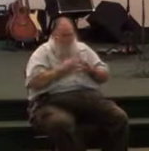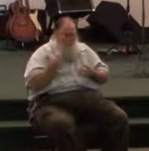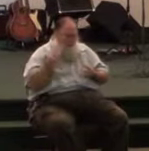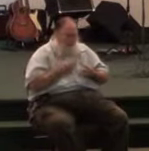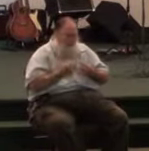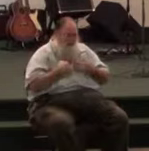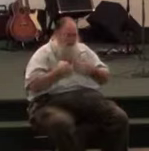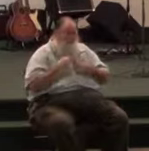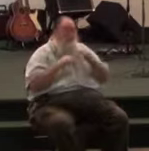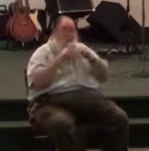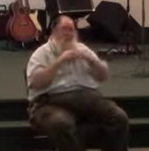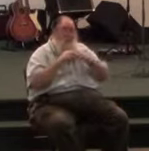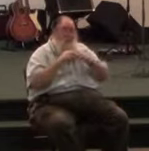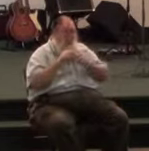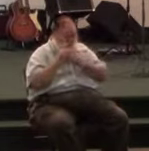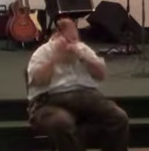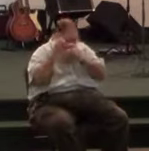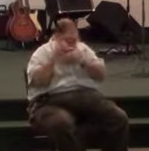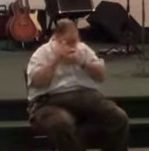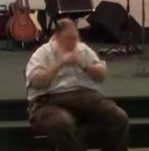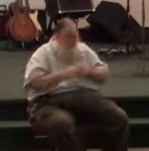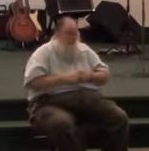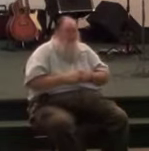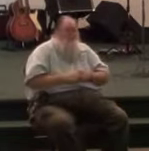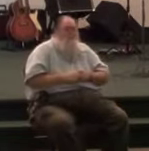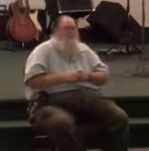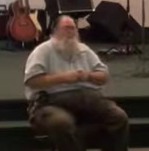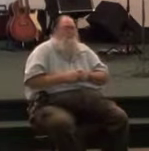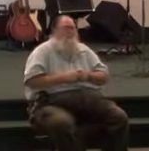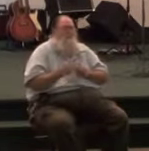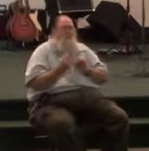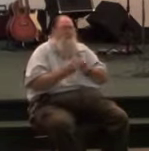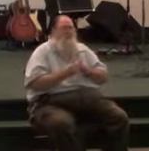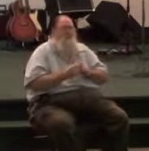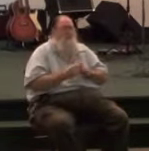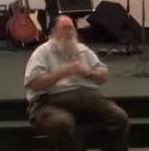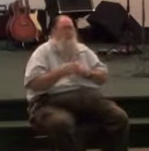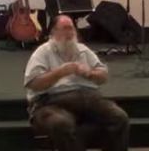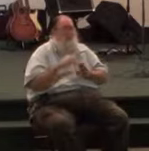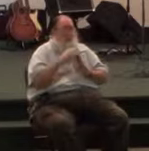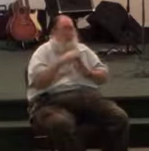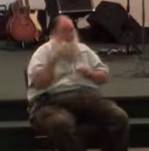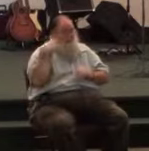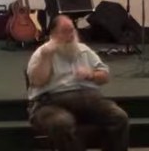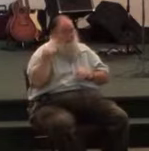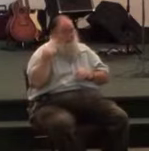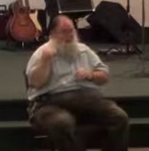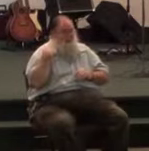sort of turned into the general contractor of this building. He's a